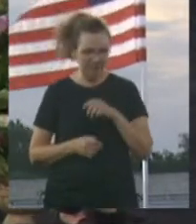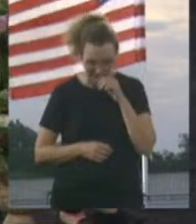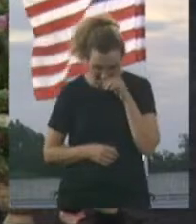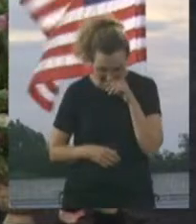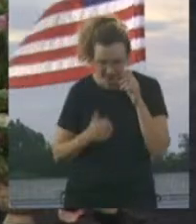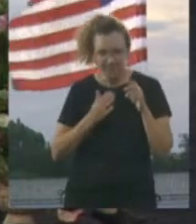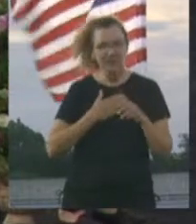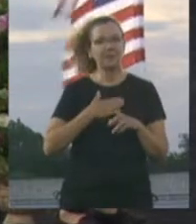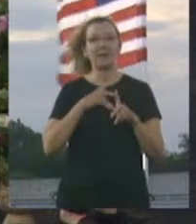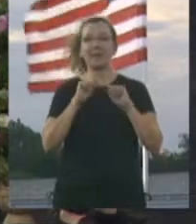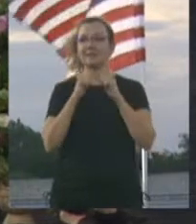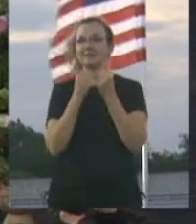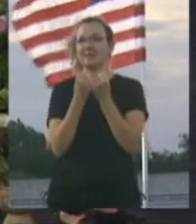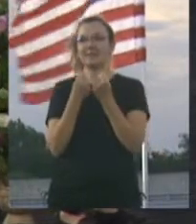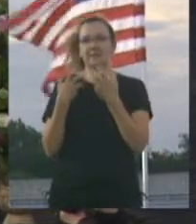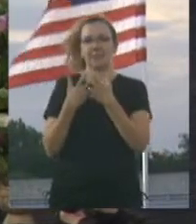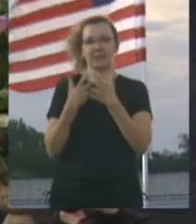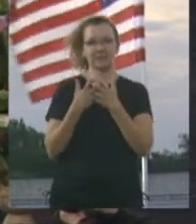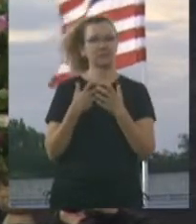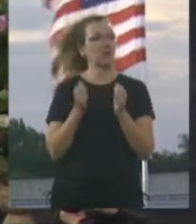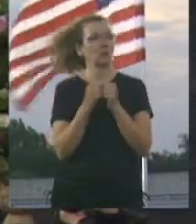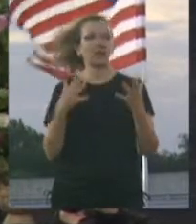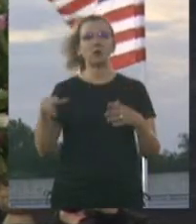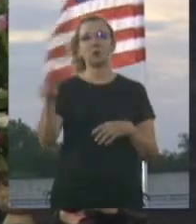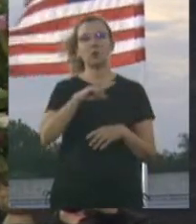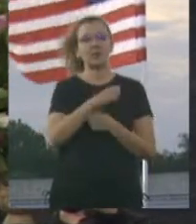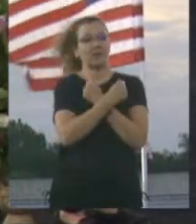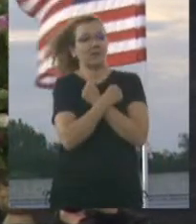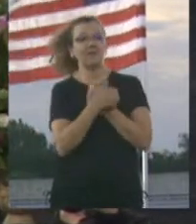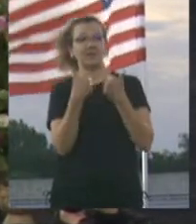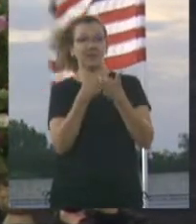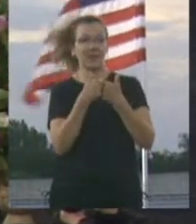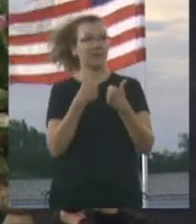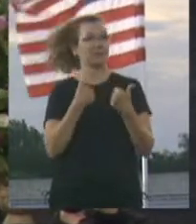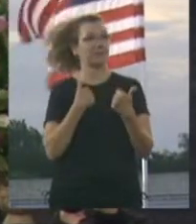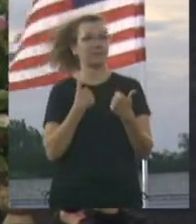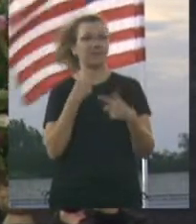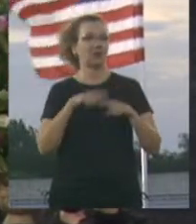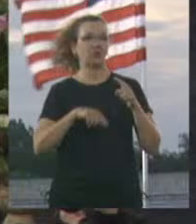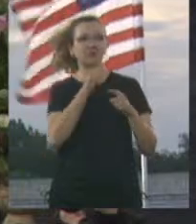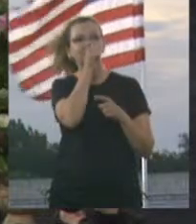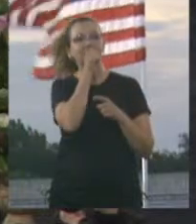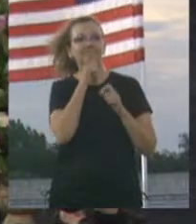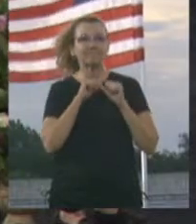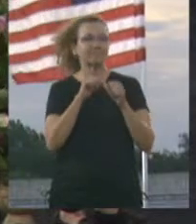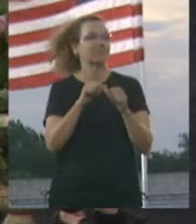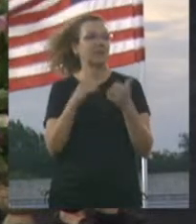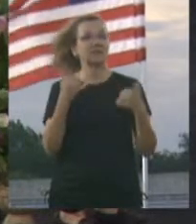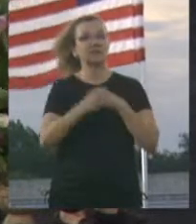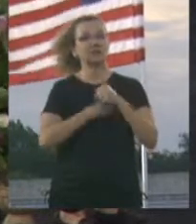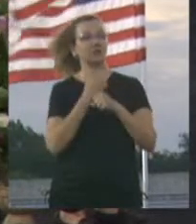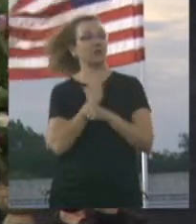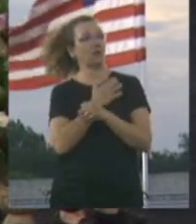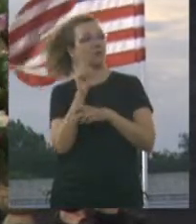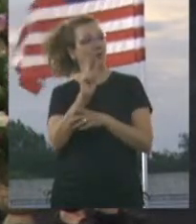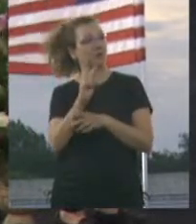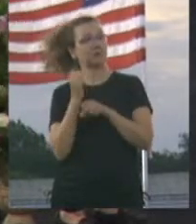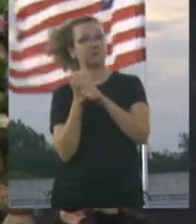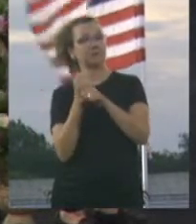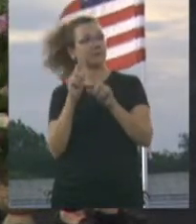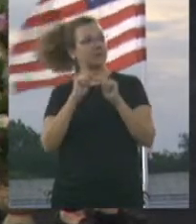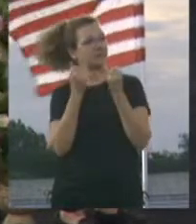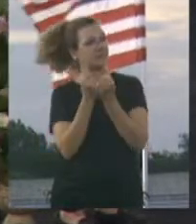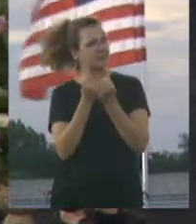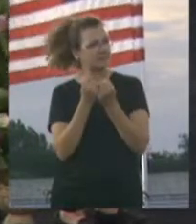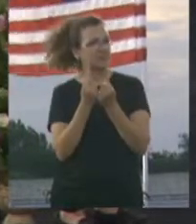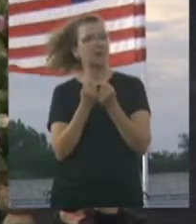My teammates, without you and the love of the game, I'm not sure we would have made it this far. This year, our varsity baseball team broke the school record